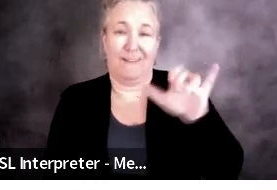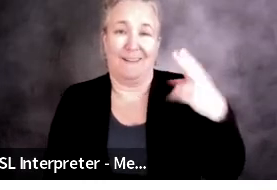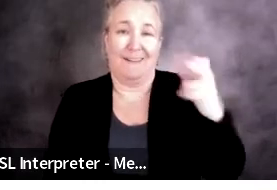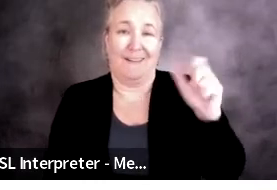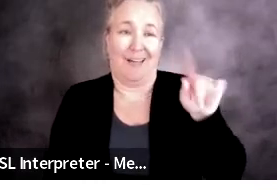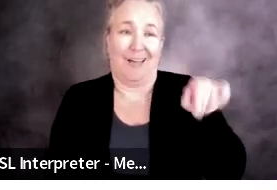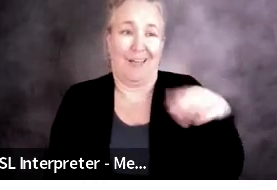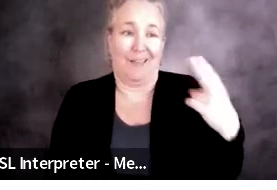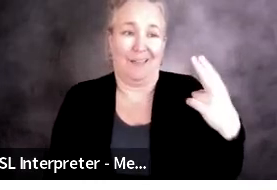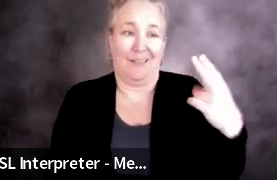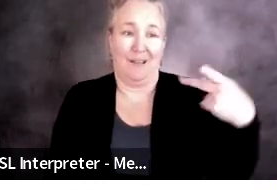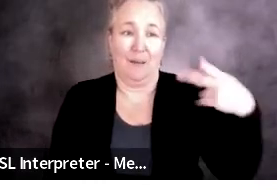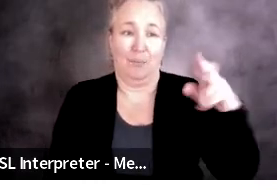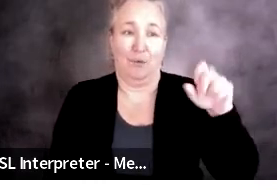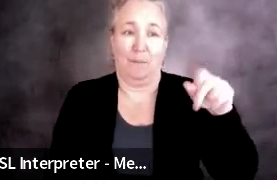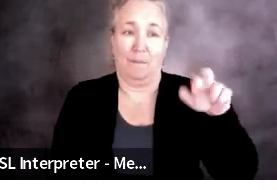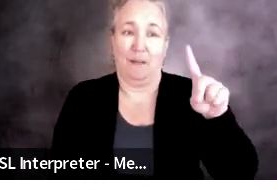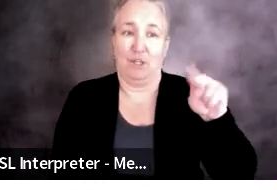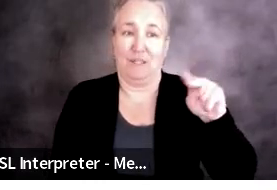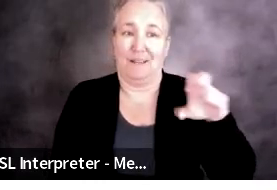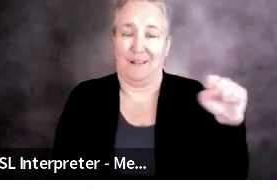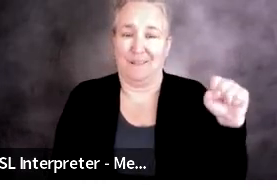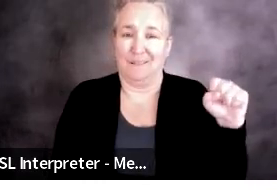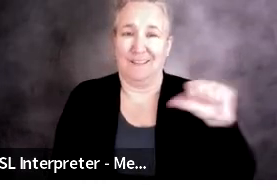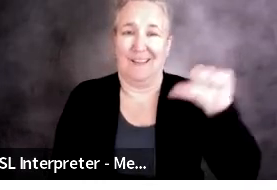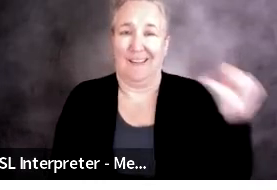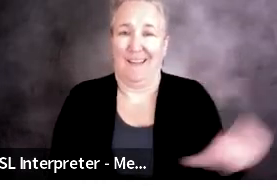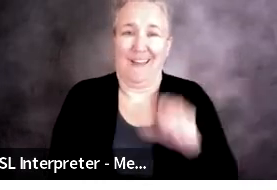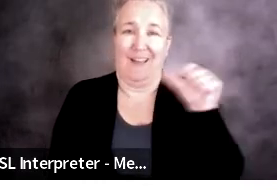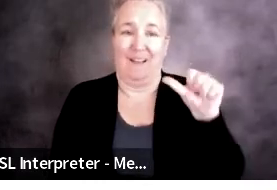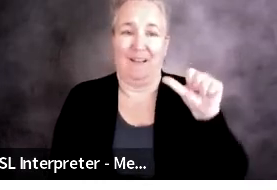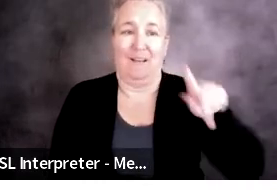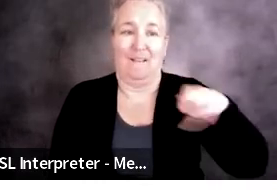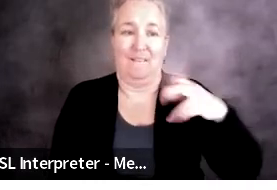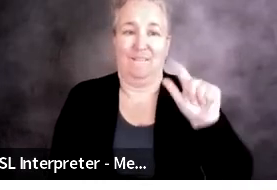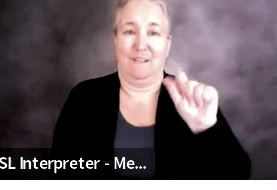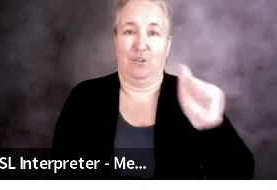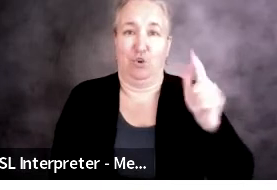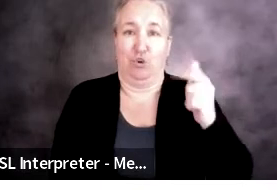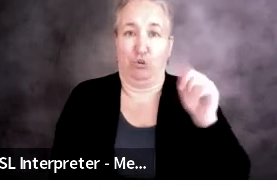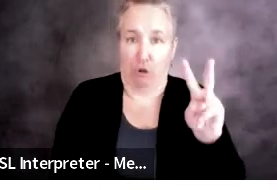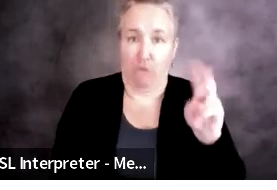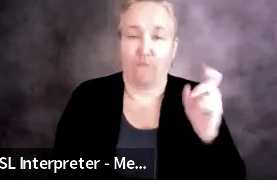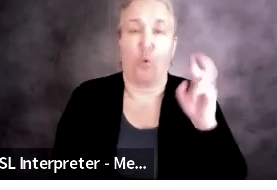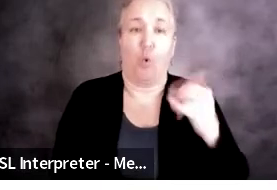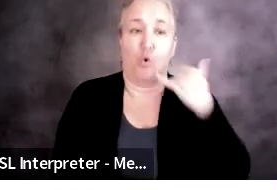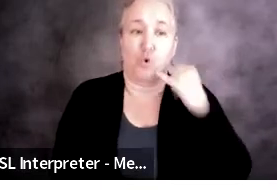at phila.gov, or leave us a message at